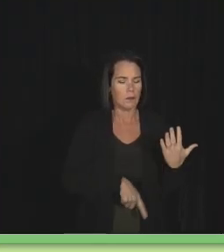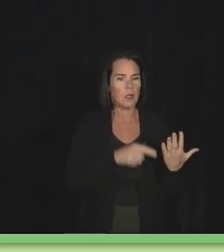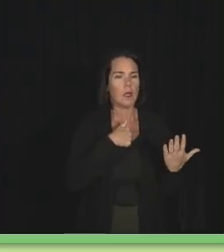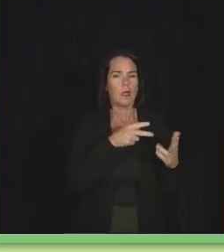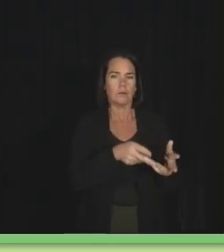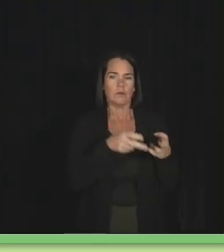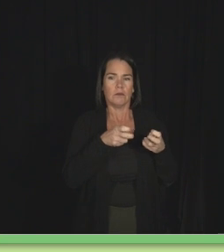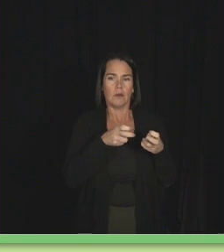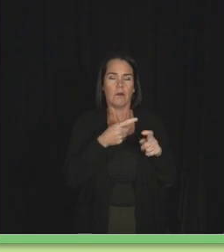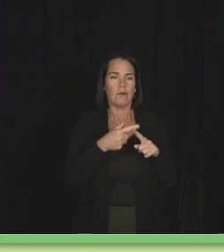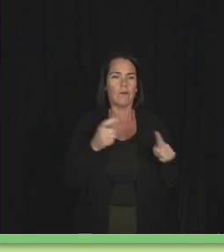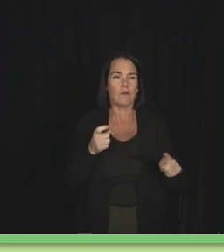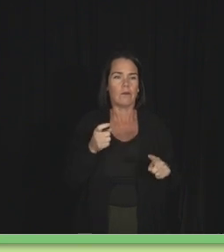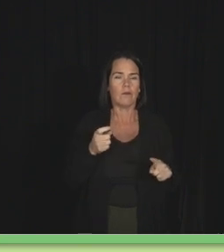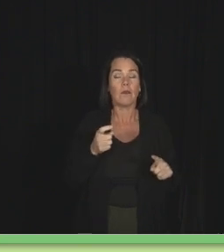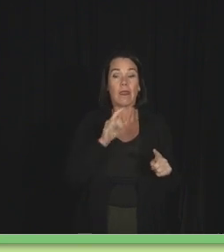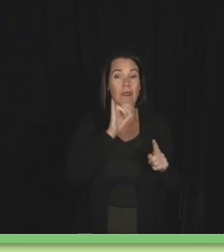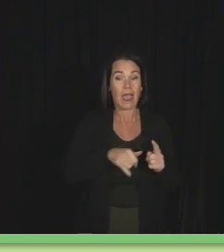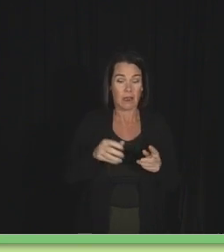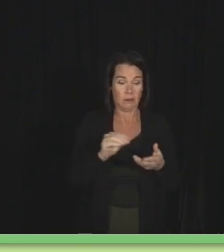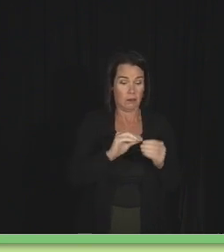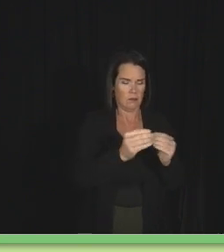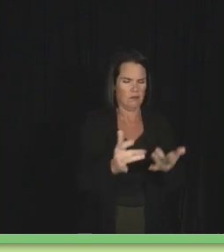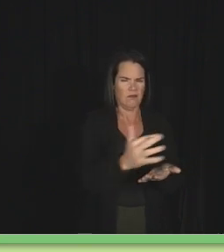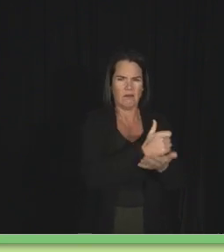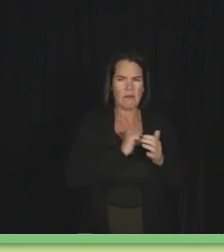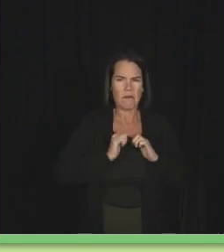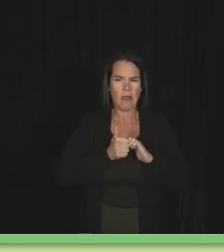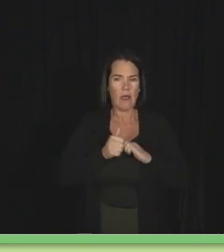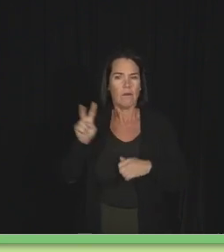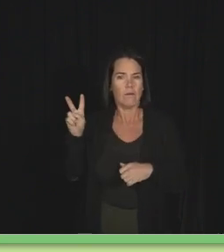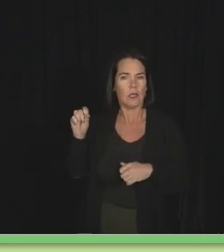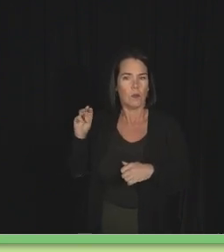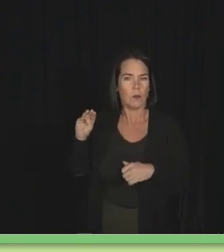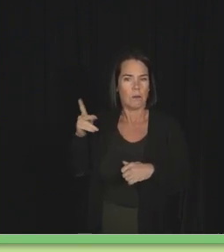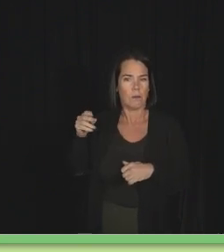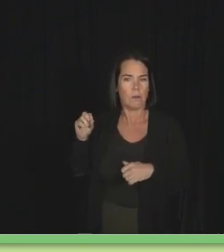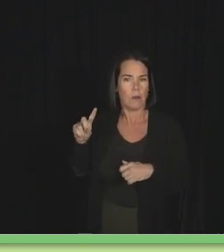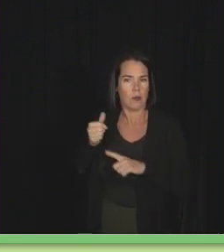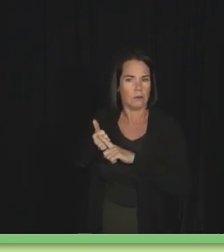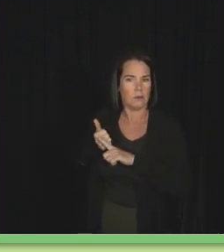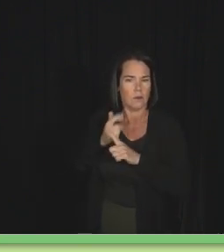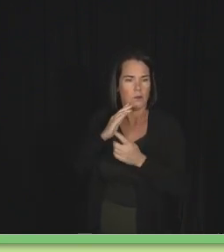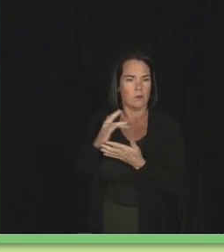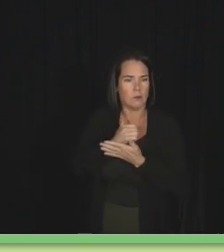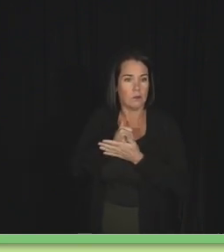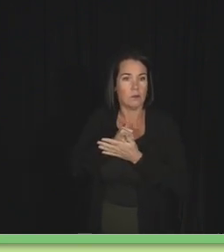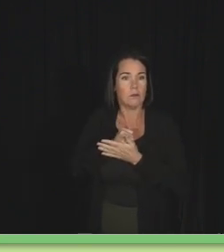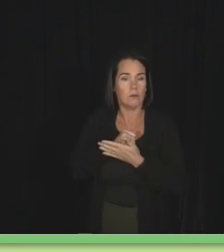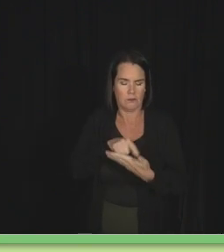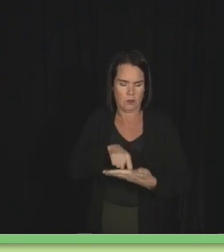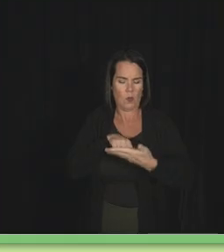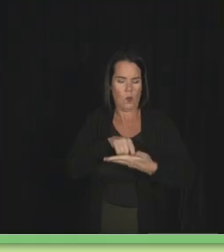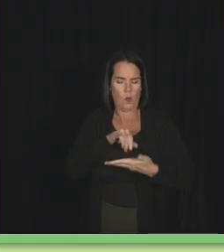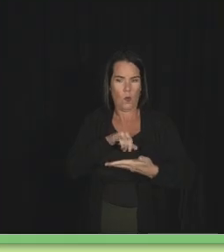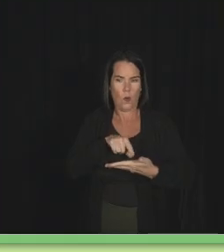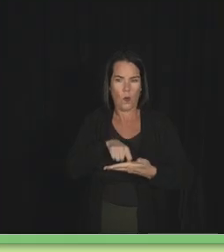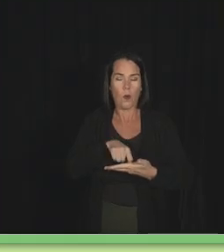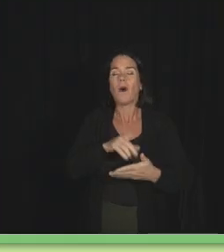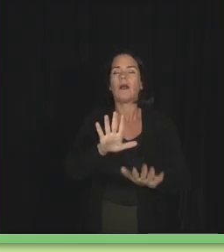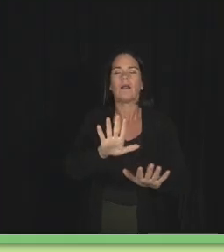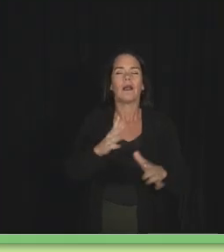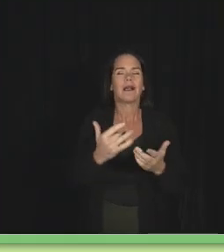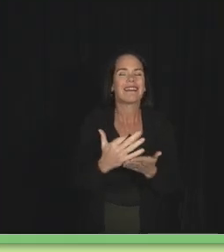metrics collected by the VLM pod, but exposed by the VLM pod, but collected by